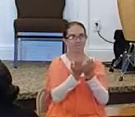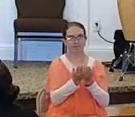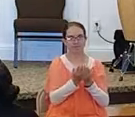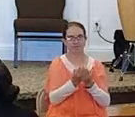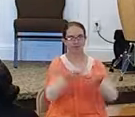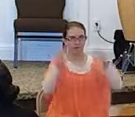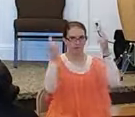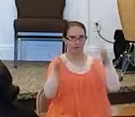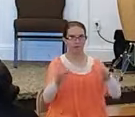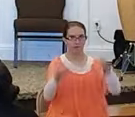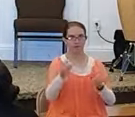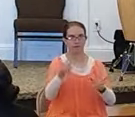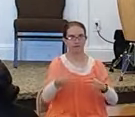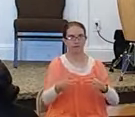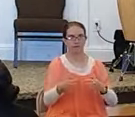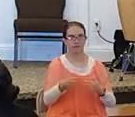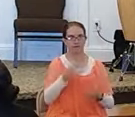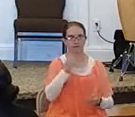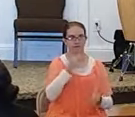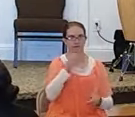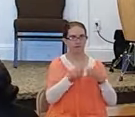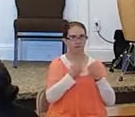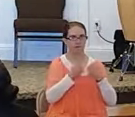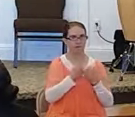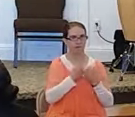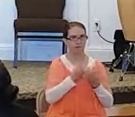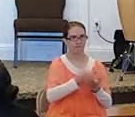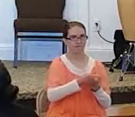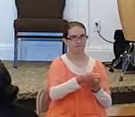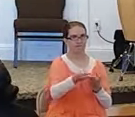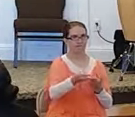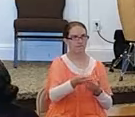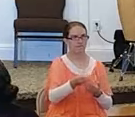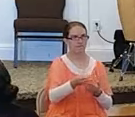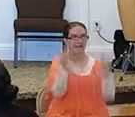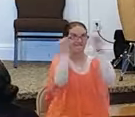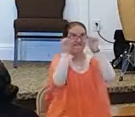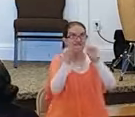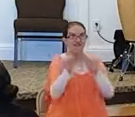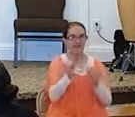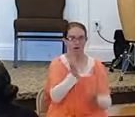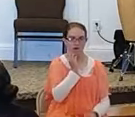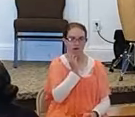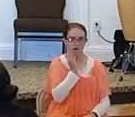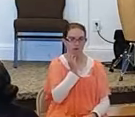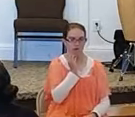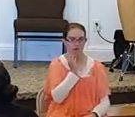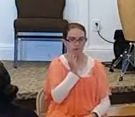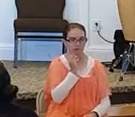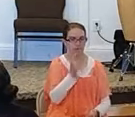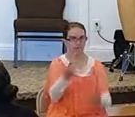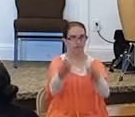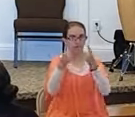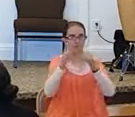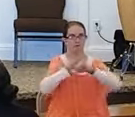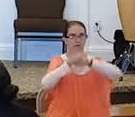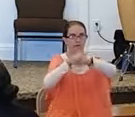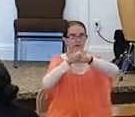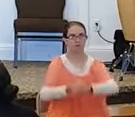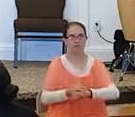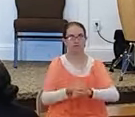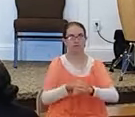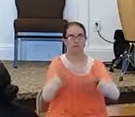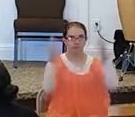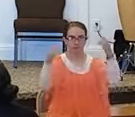would happen. It said in the last days that people's hearts would be failing them for fear. Fear of the things that are coming on earth. Not